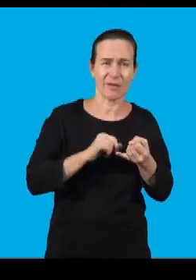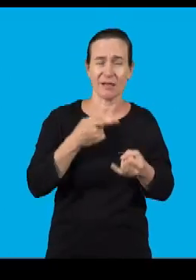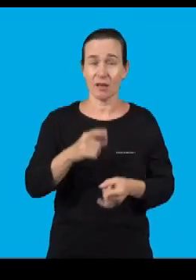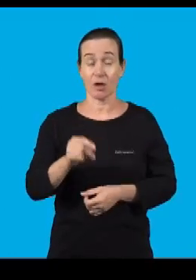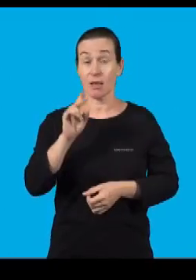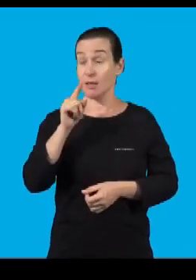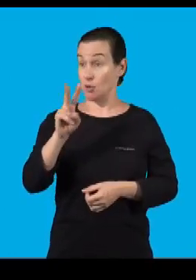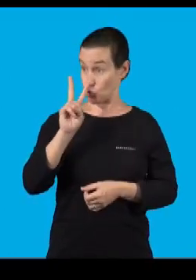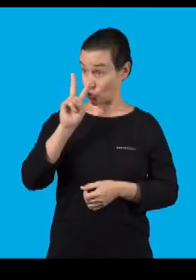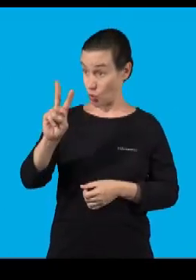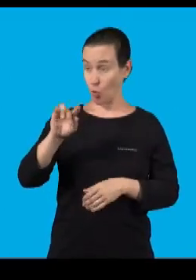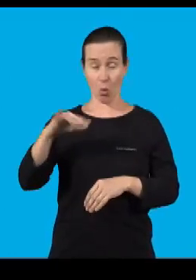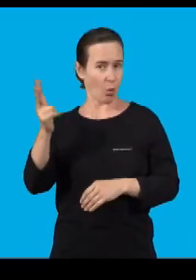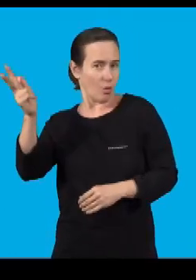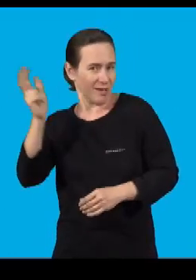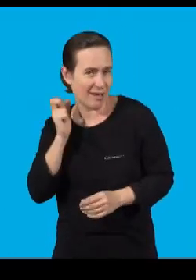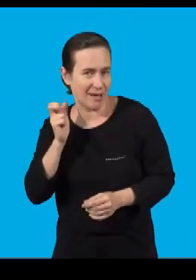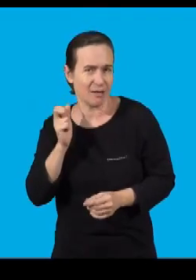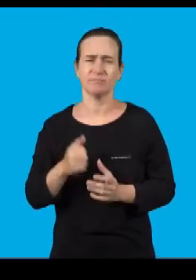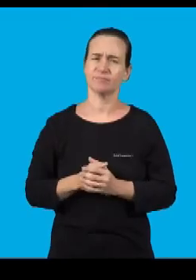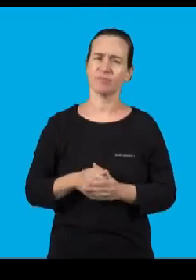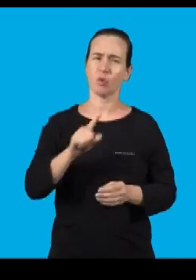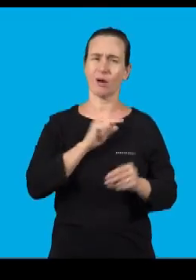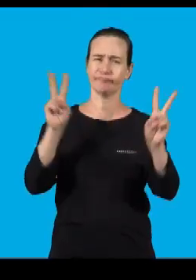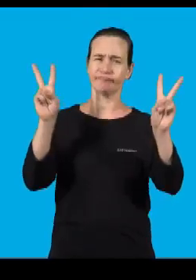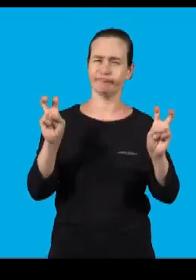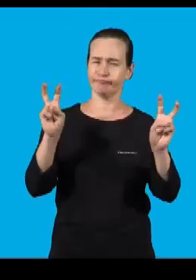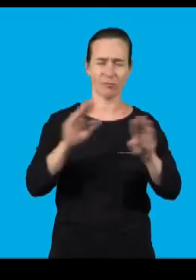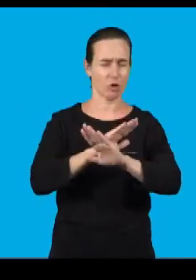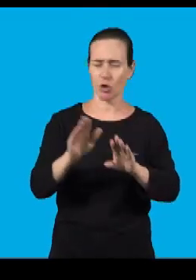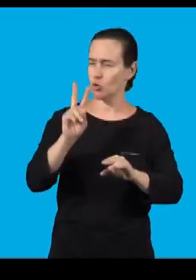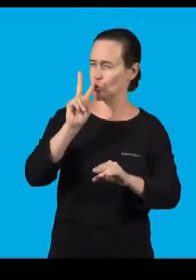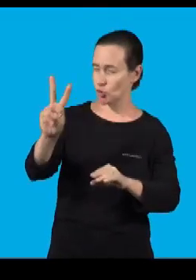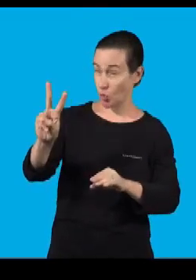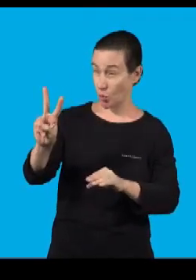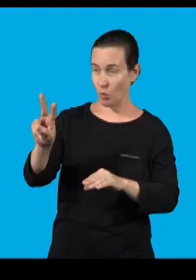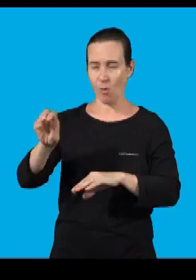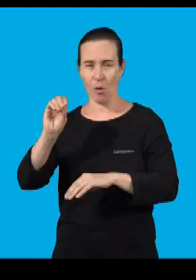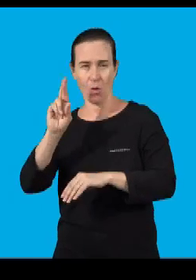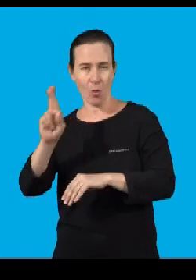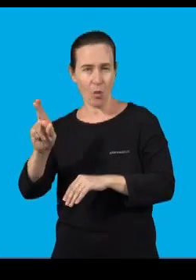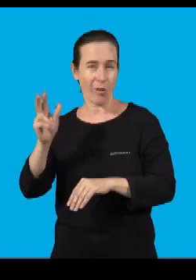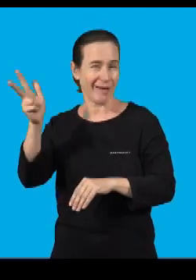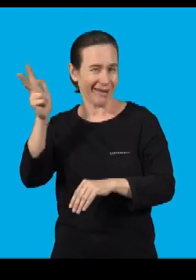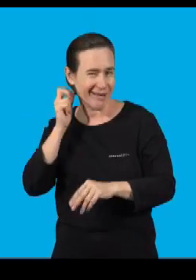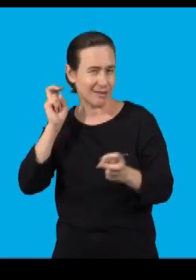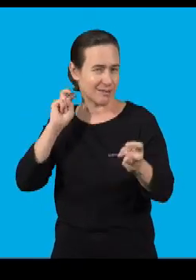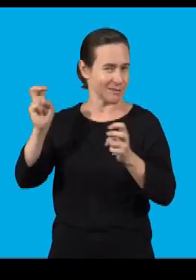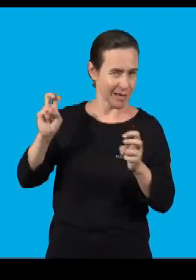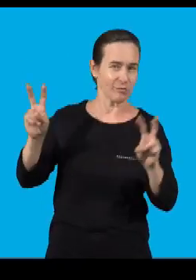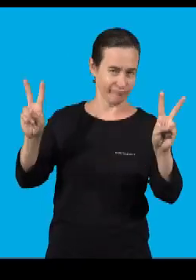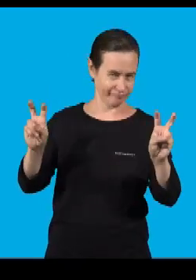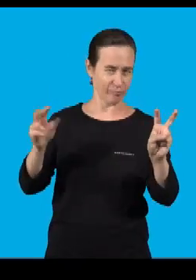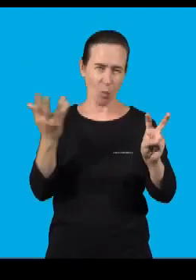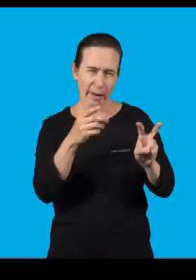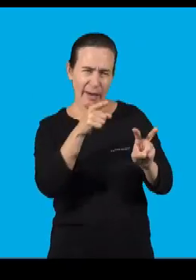sight nor heard sound. All right? Why did he not see sight, or let's just locate